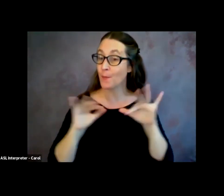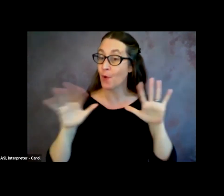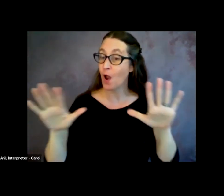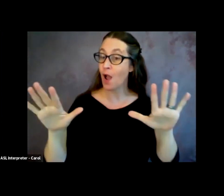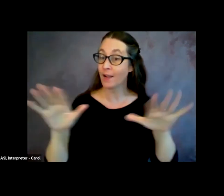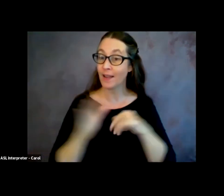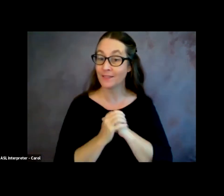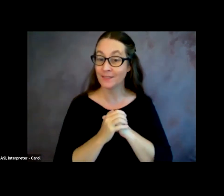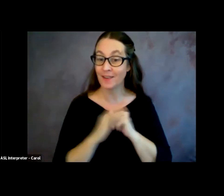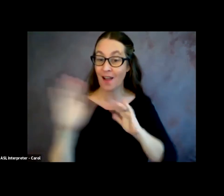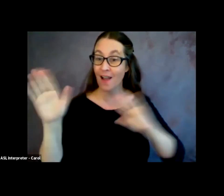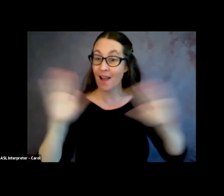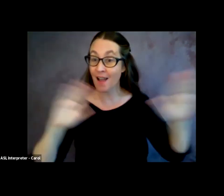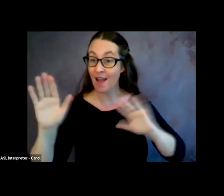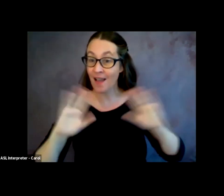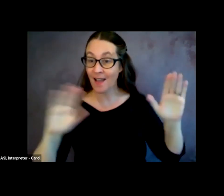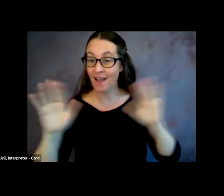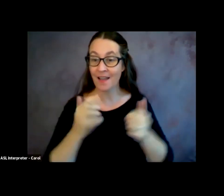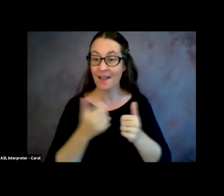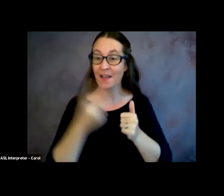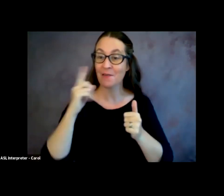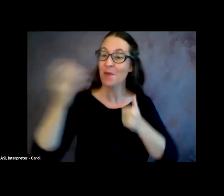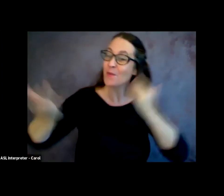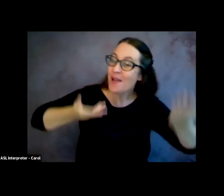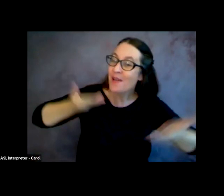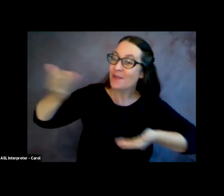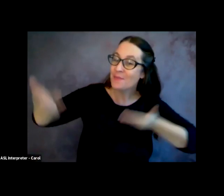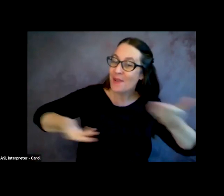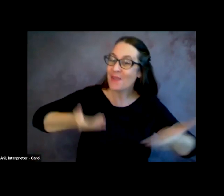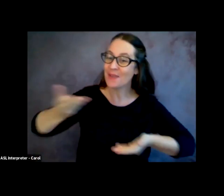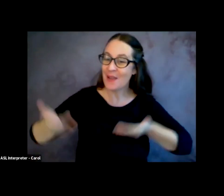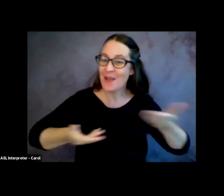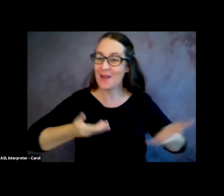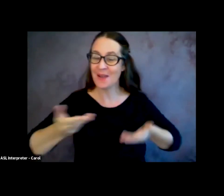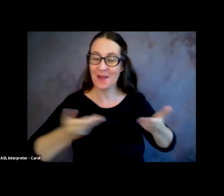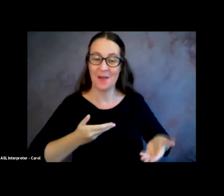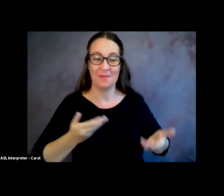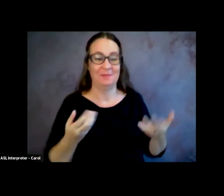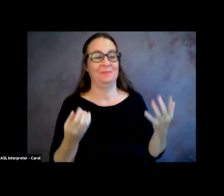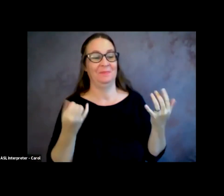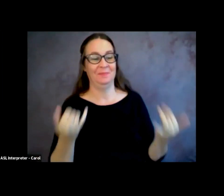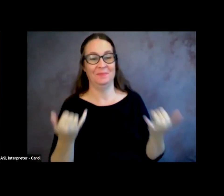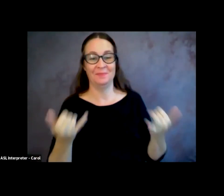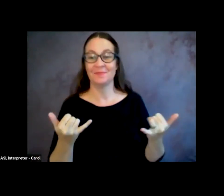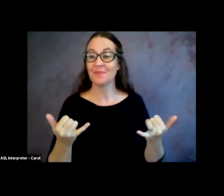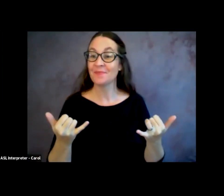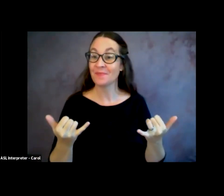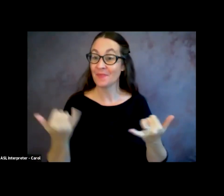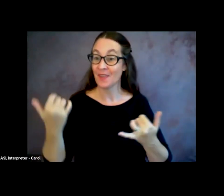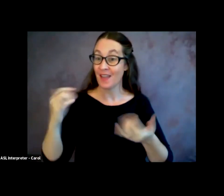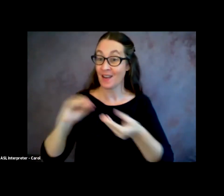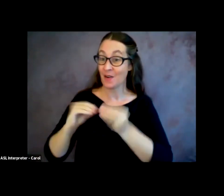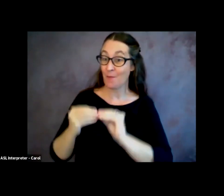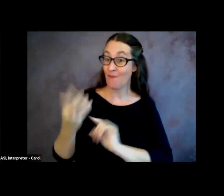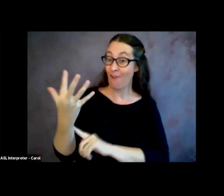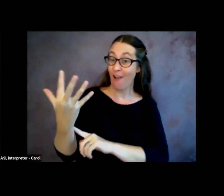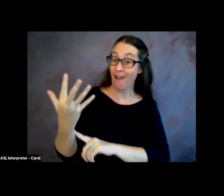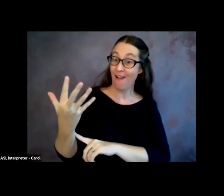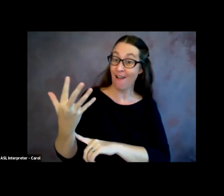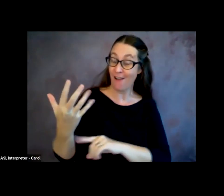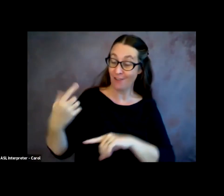Hello, everyone. Welcome. Welcome to day 5 out of